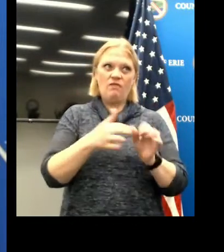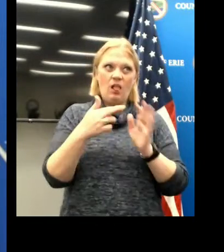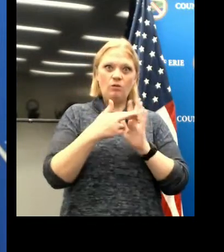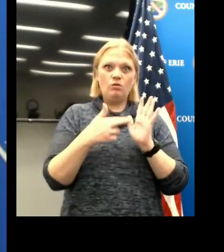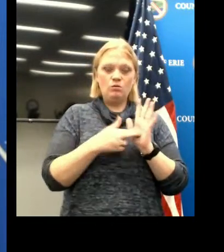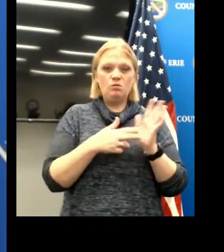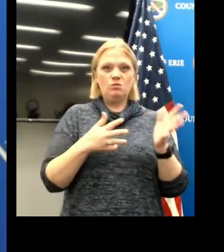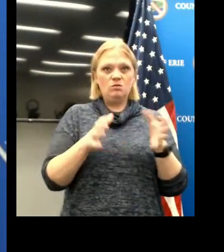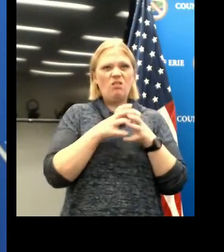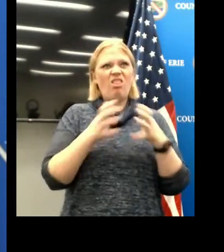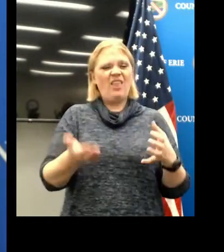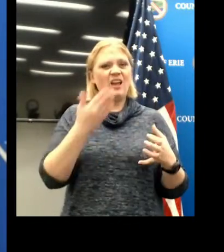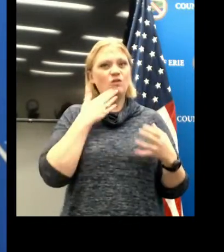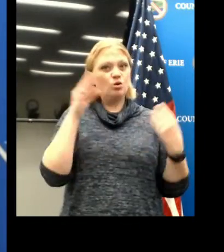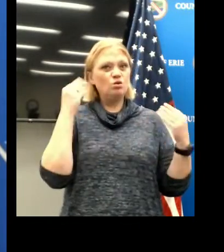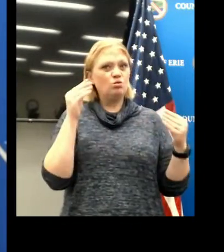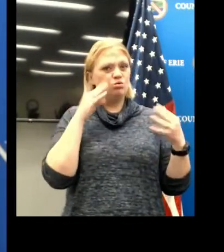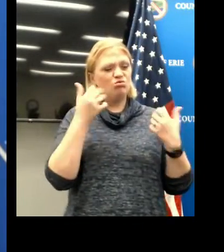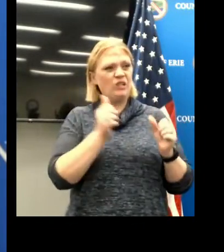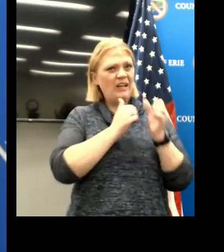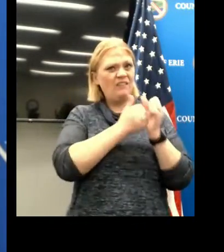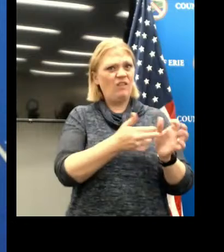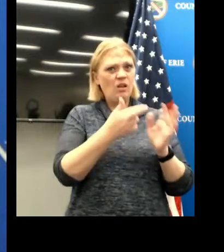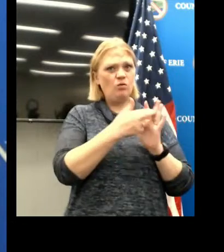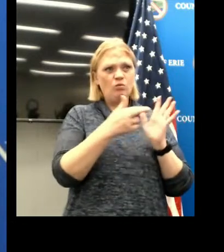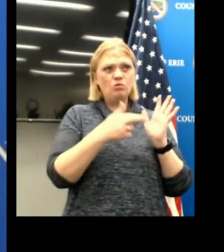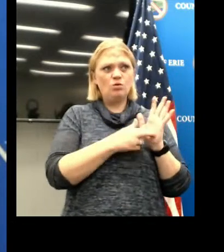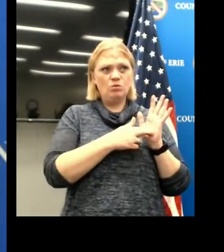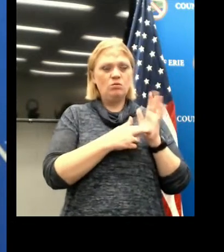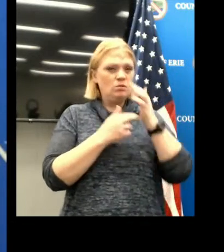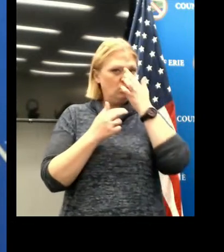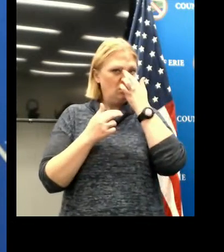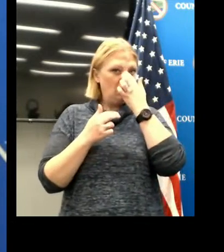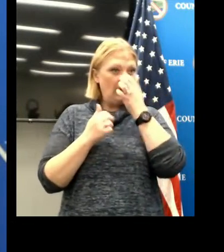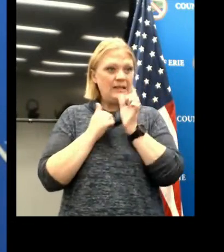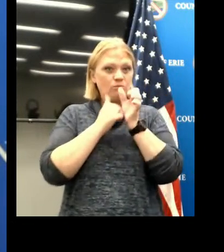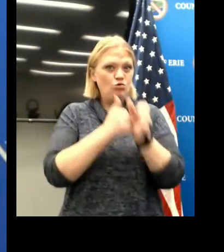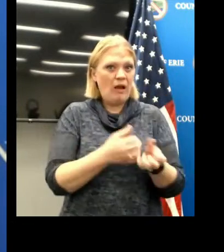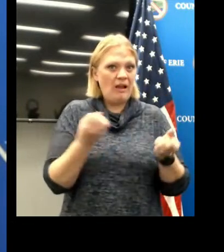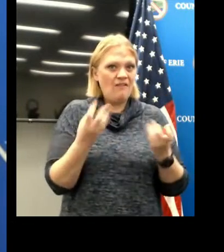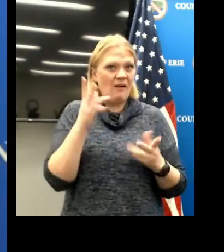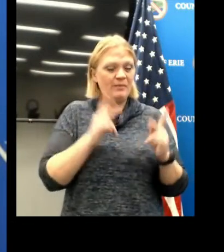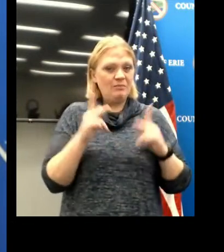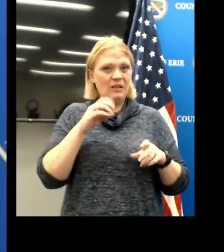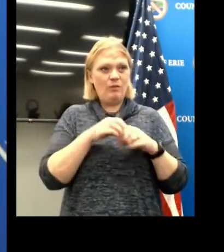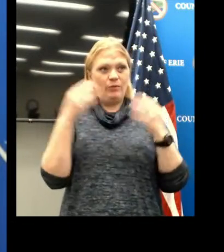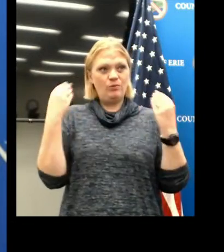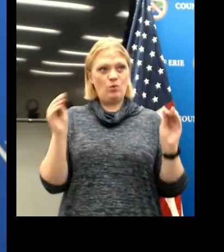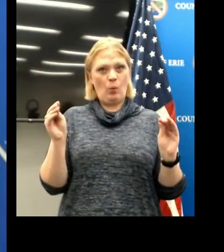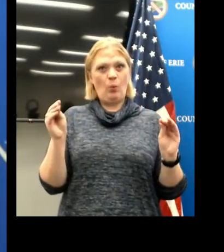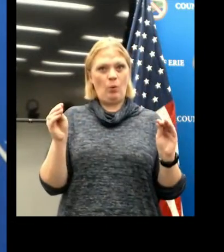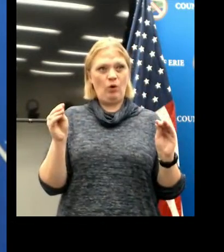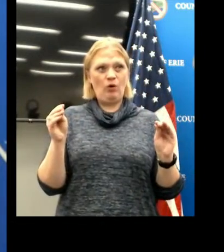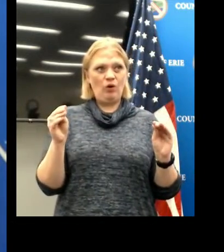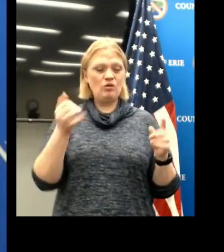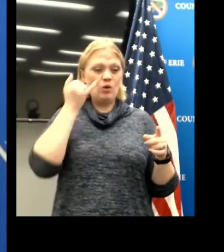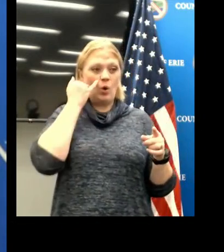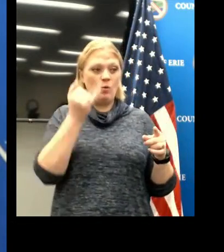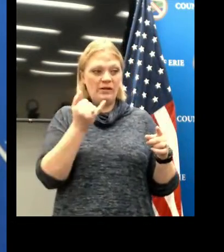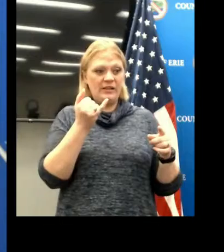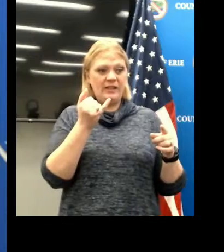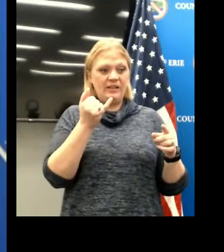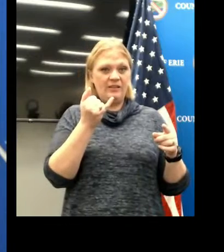So there's a lot of good retailers that are trying to follow the rules and keeping track of how many people are in a store, to a point where if they get to a